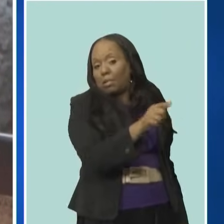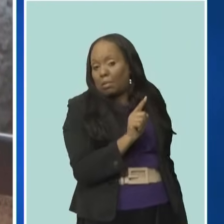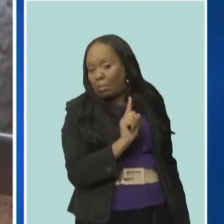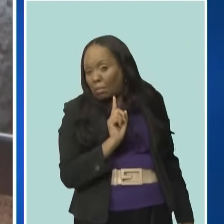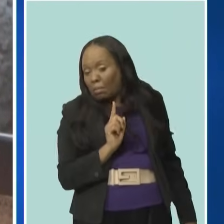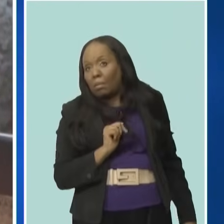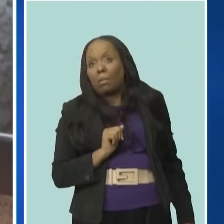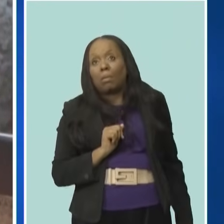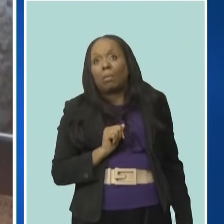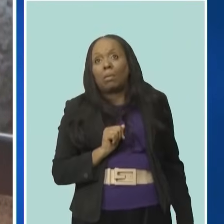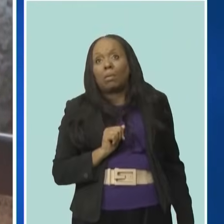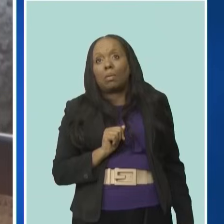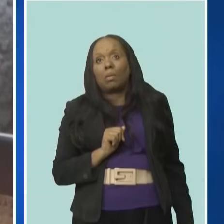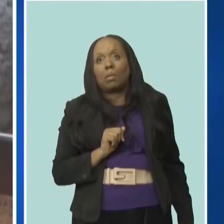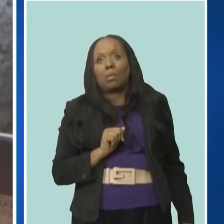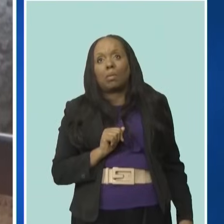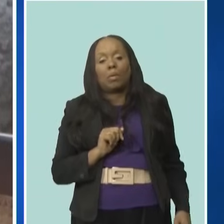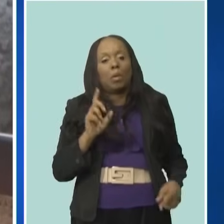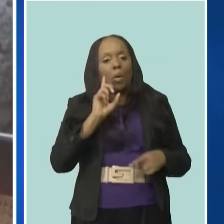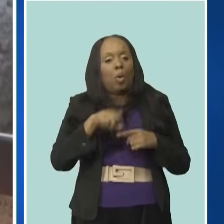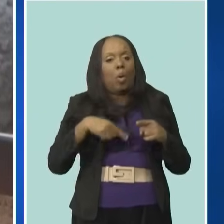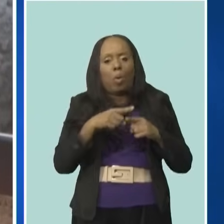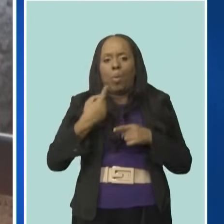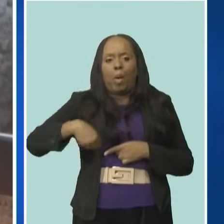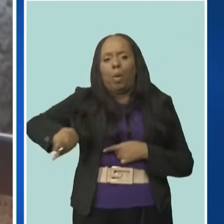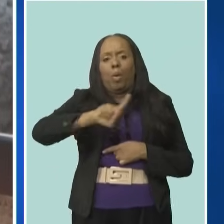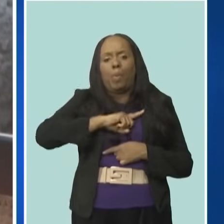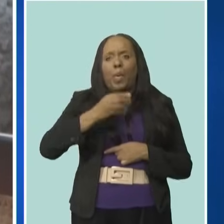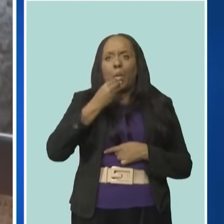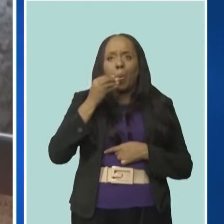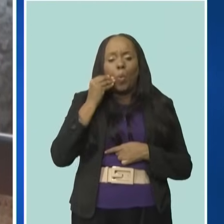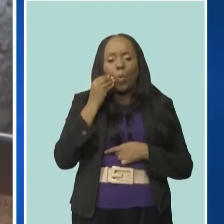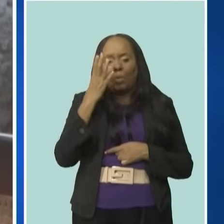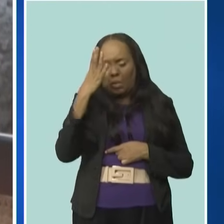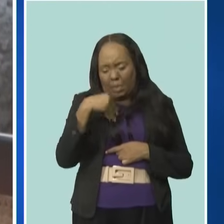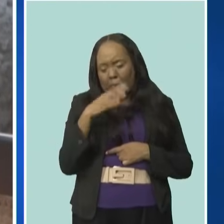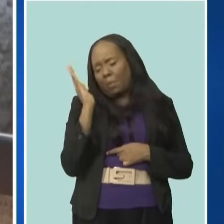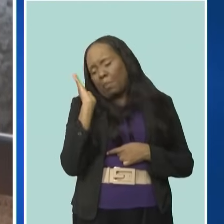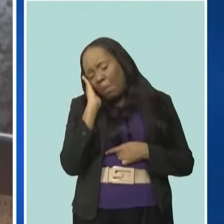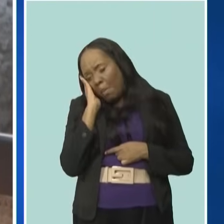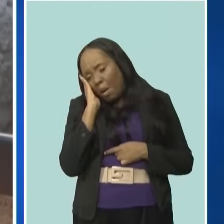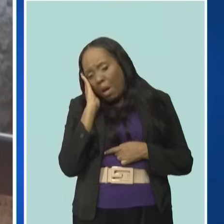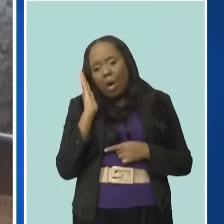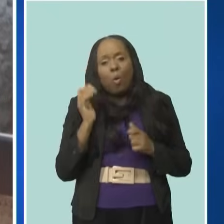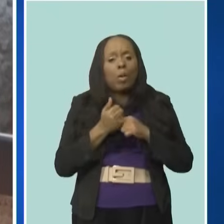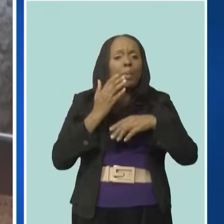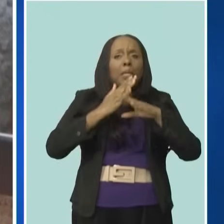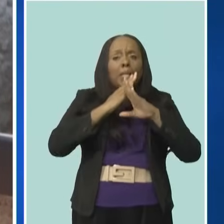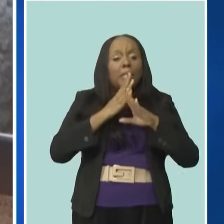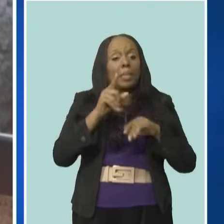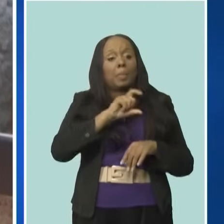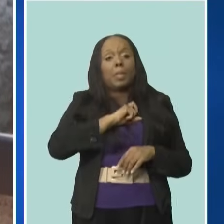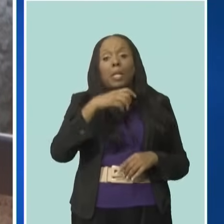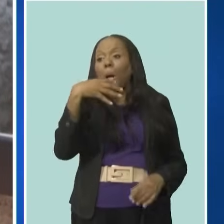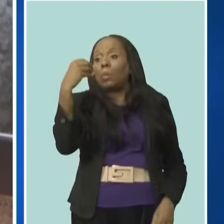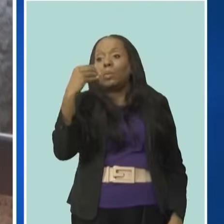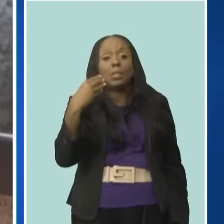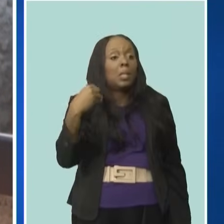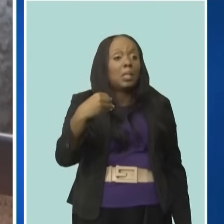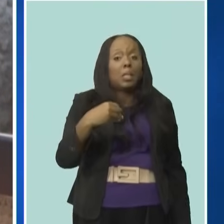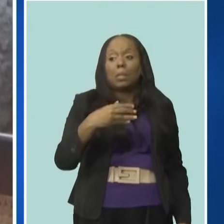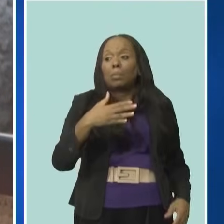area. When we are home in our beds, in the safety of our beds, sleeping behind our wrought iron bars, and they're outside protecting